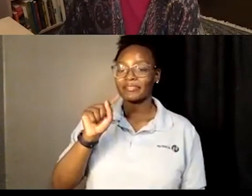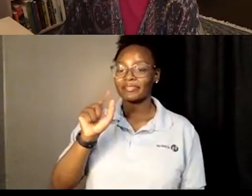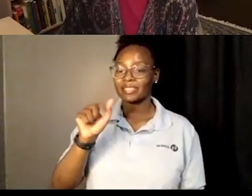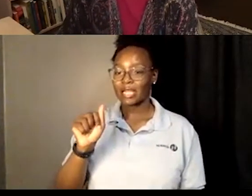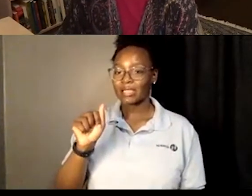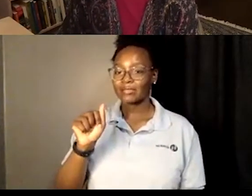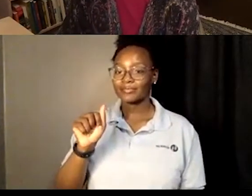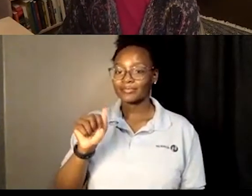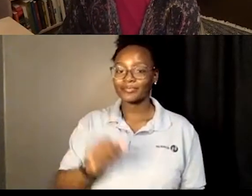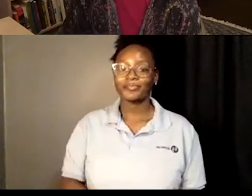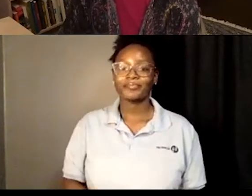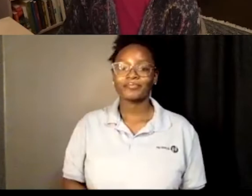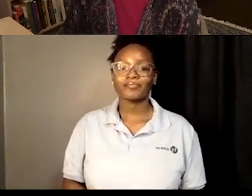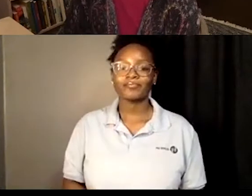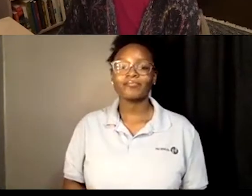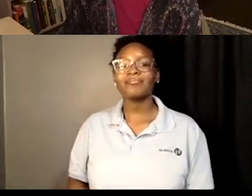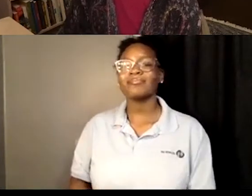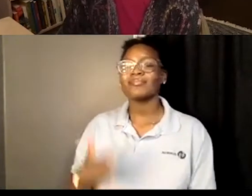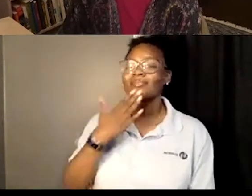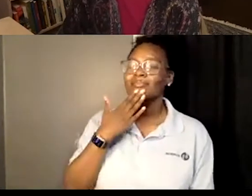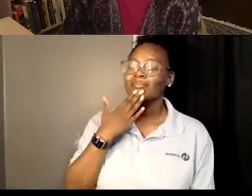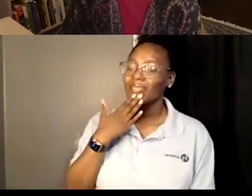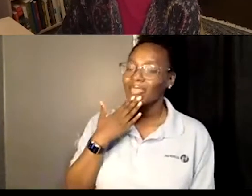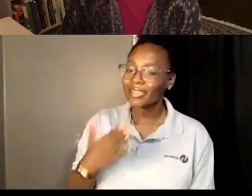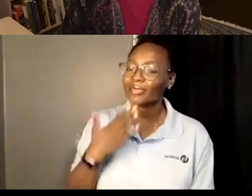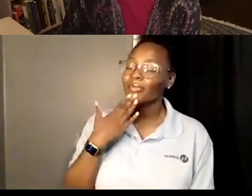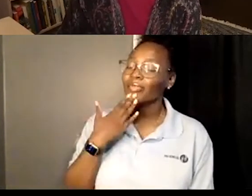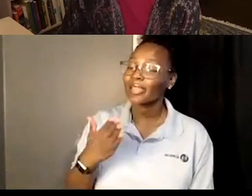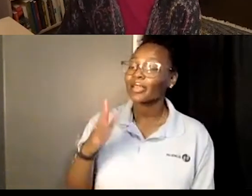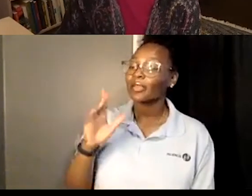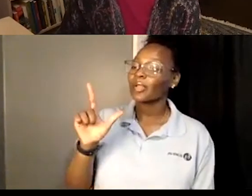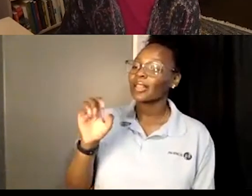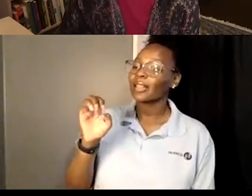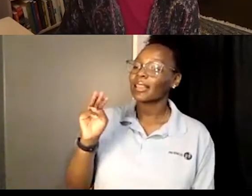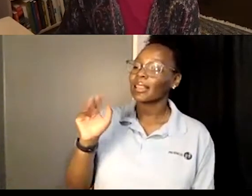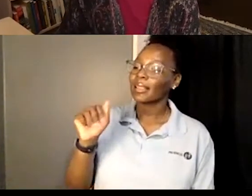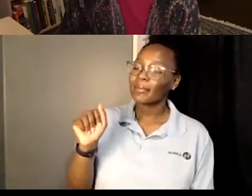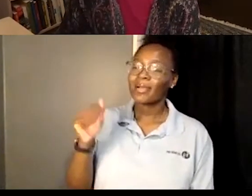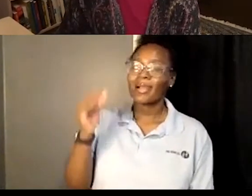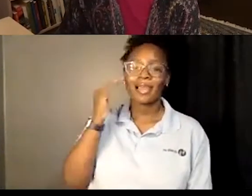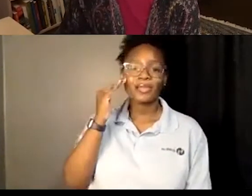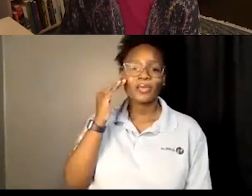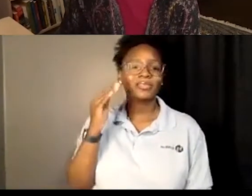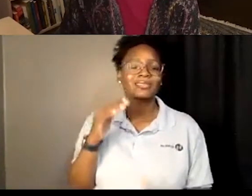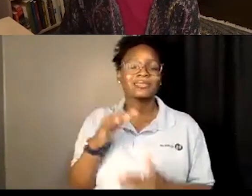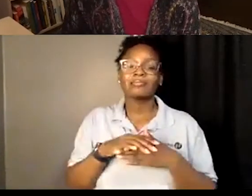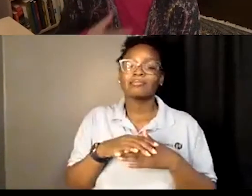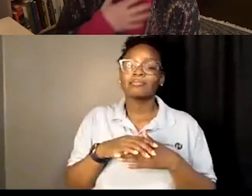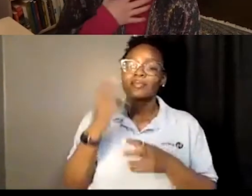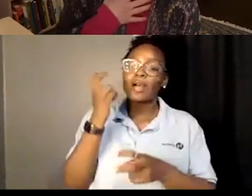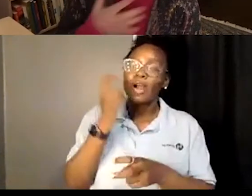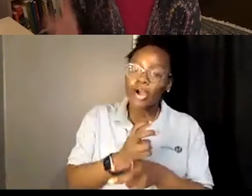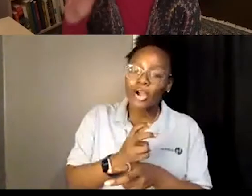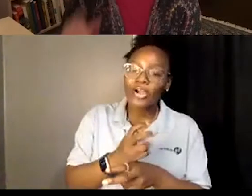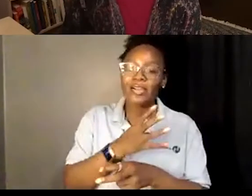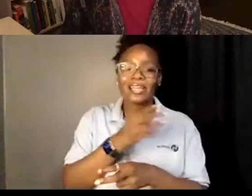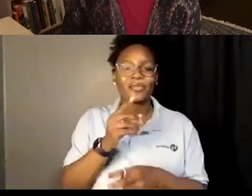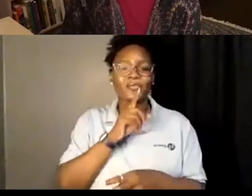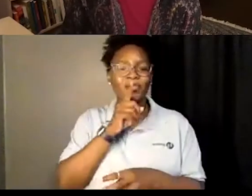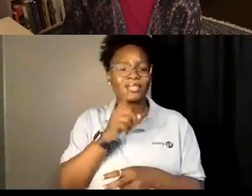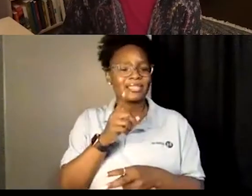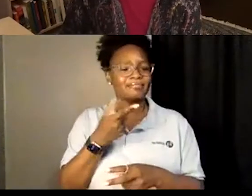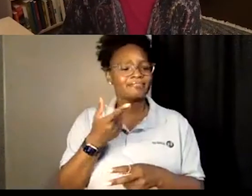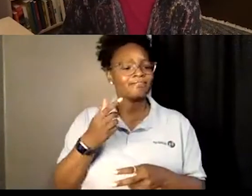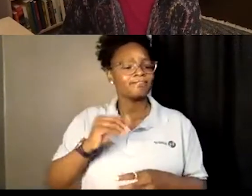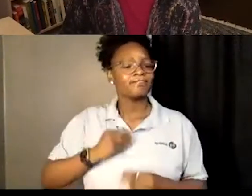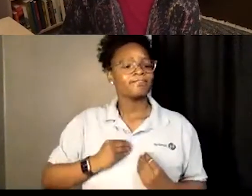Annette. It's difficult and truly rewarding, and rewarding for all of us, those of us